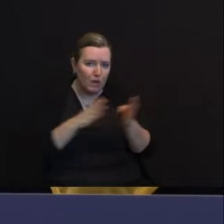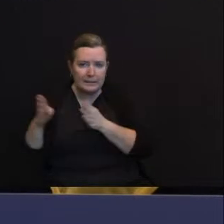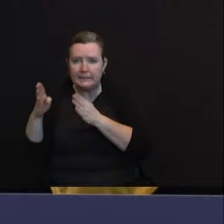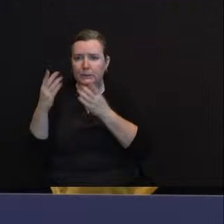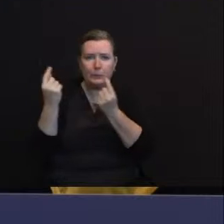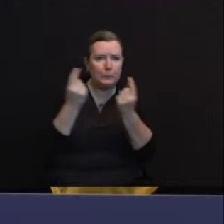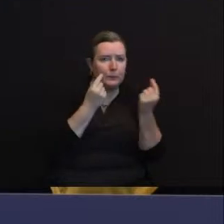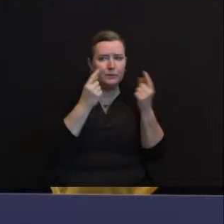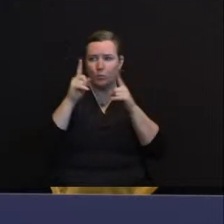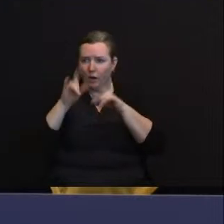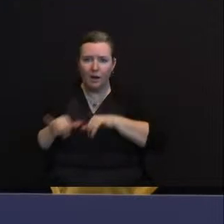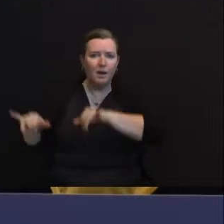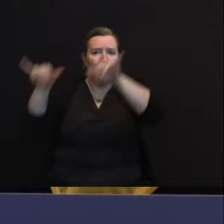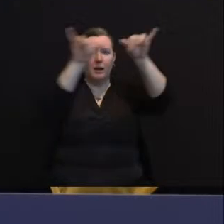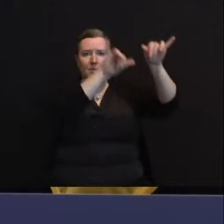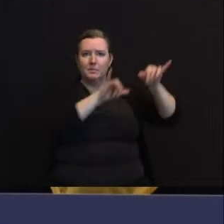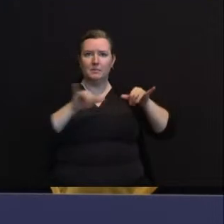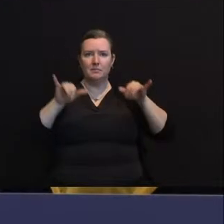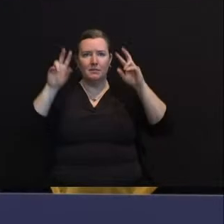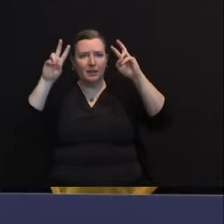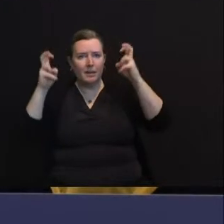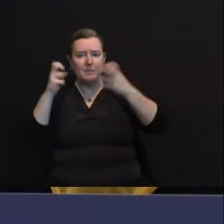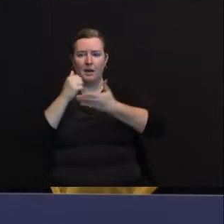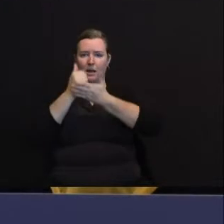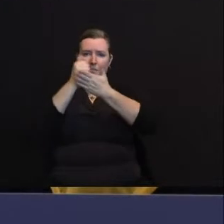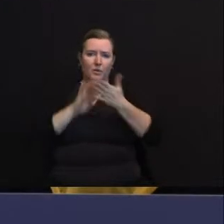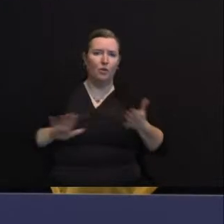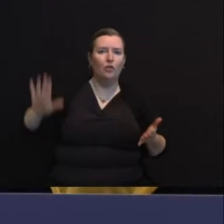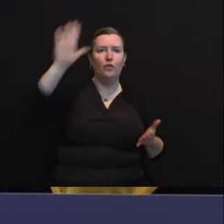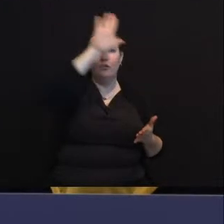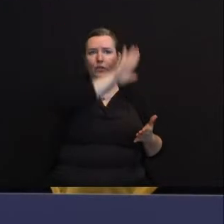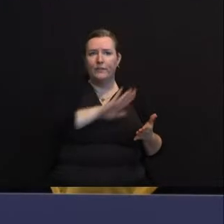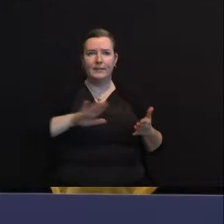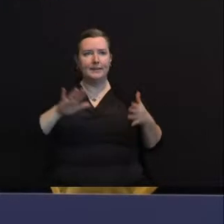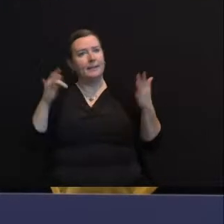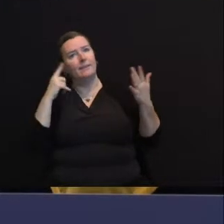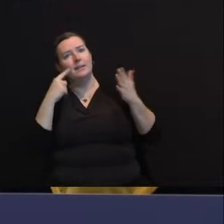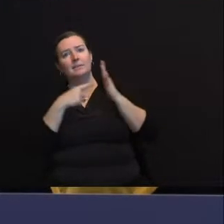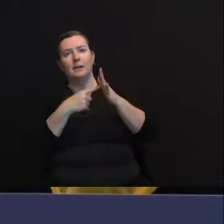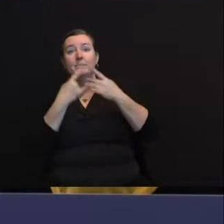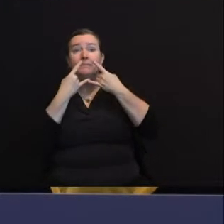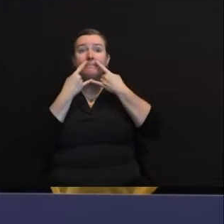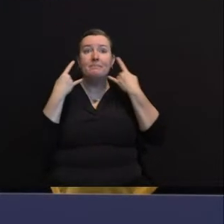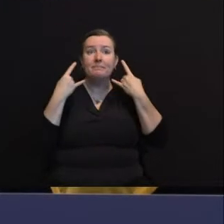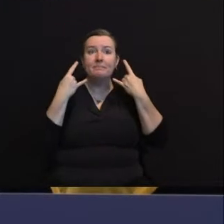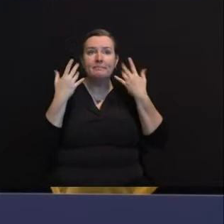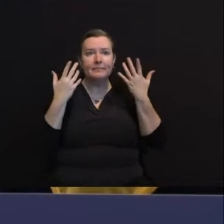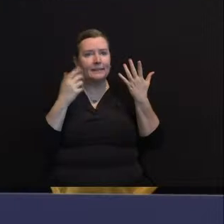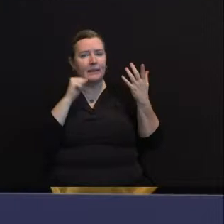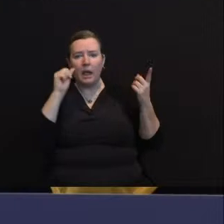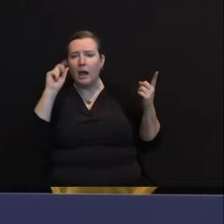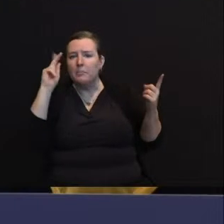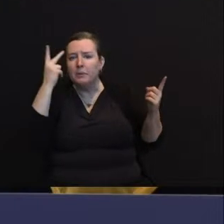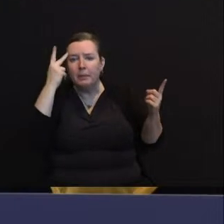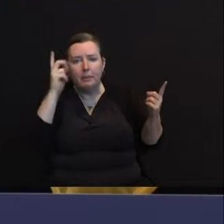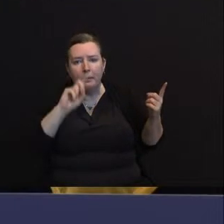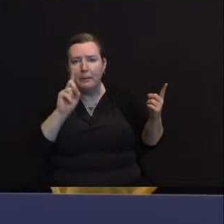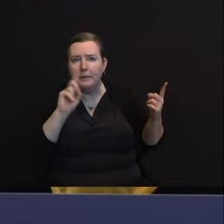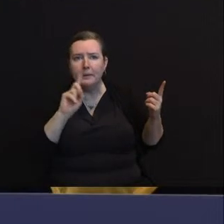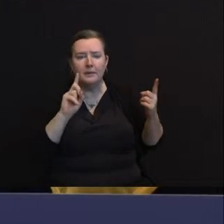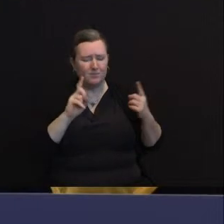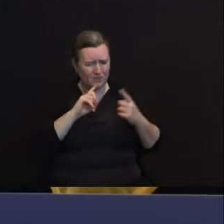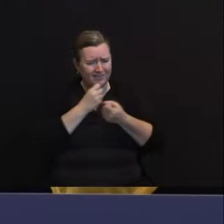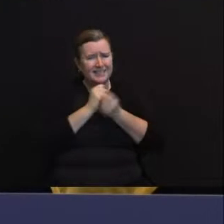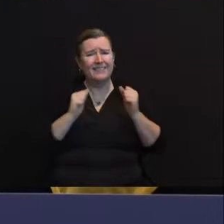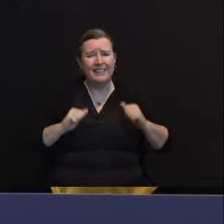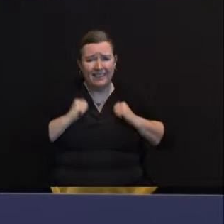consistent themes that face masks actually are not political, they save lives. That this is what we know the minute we know